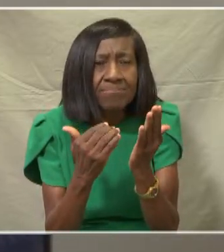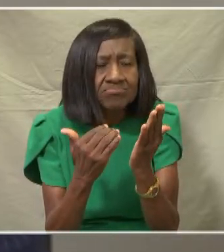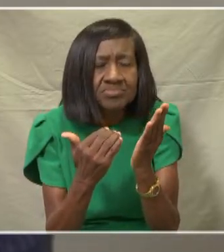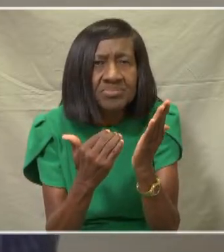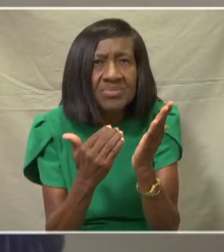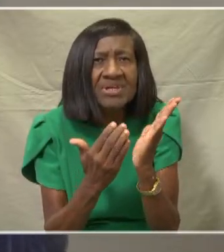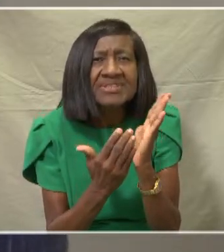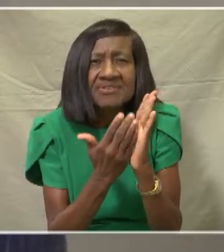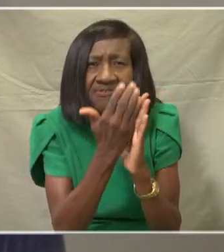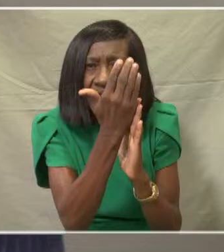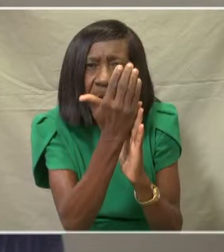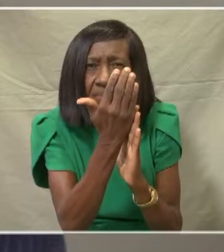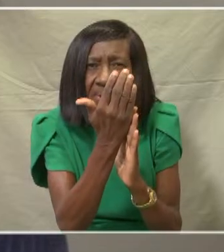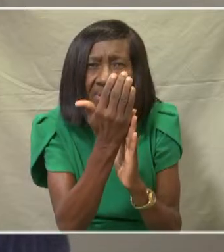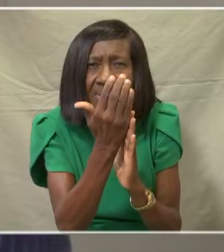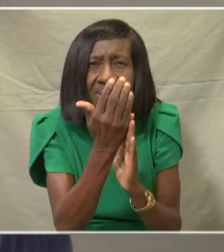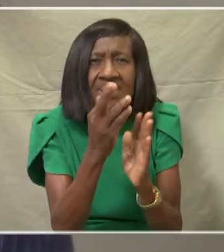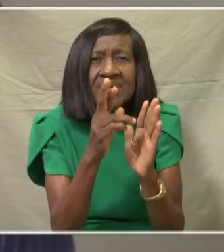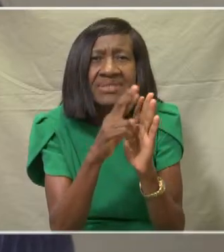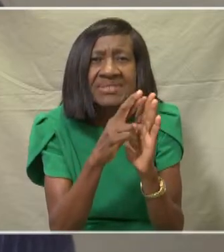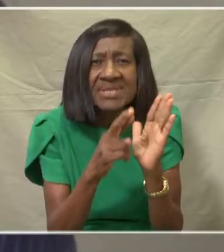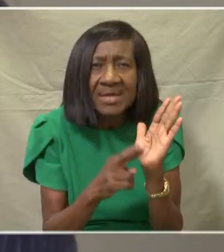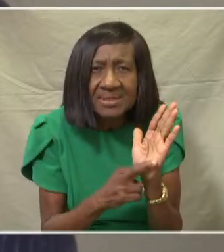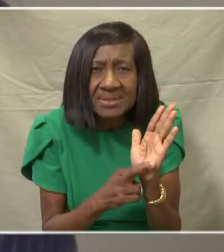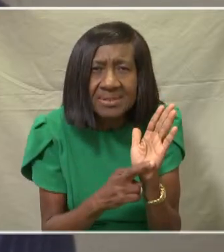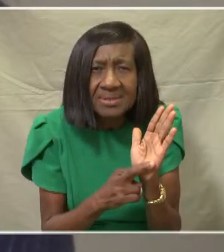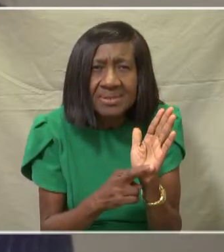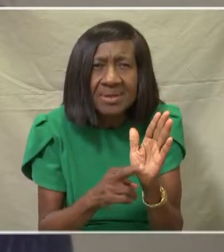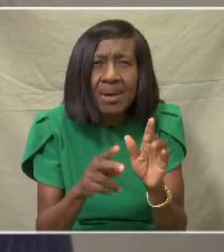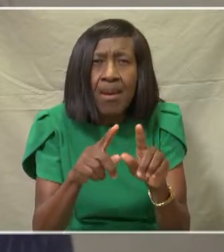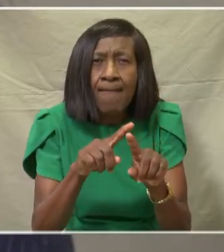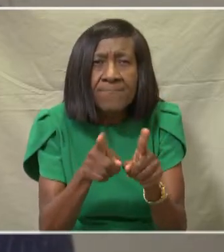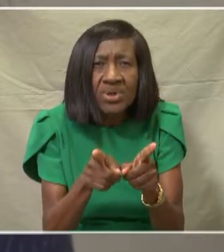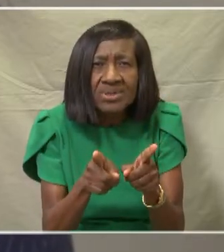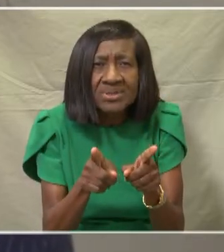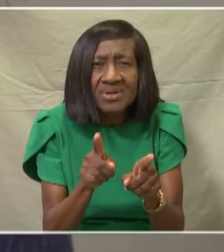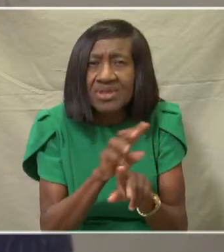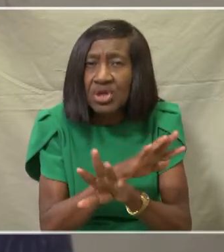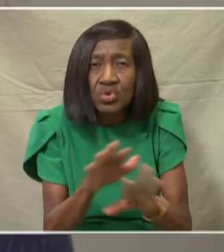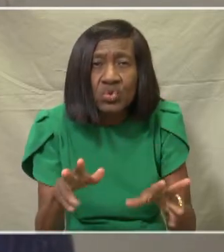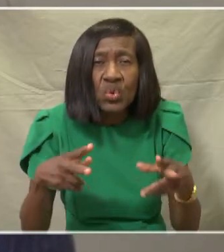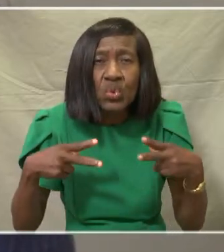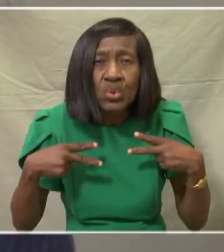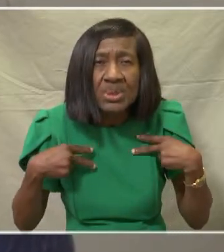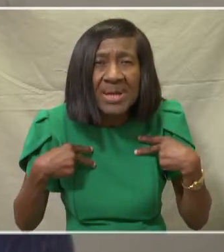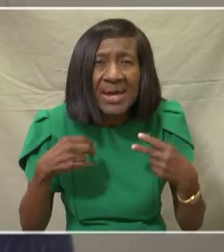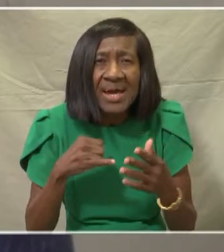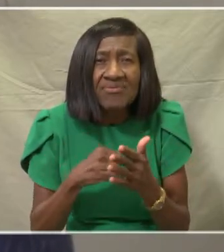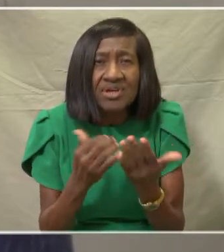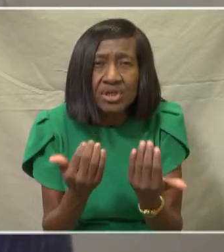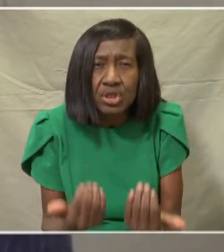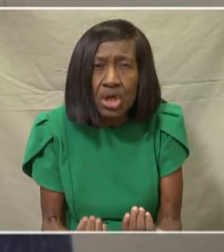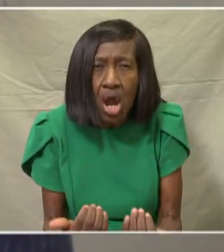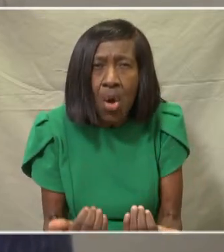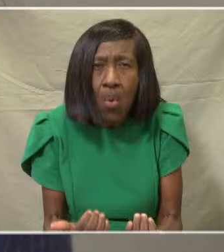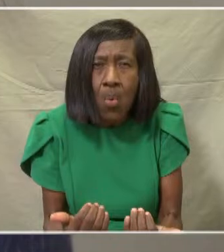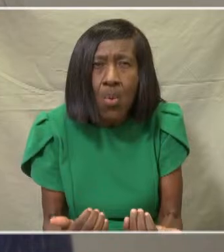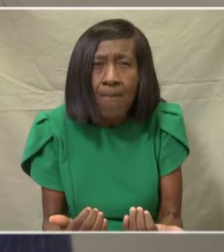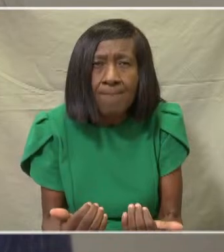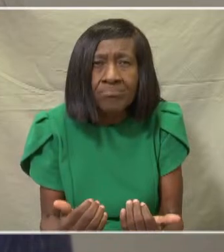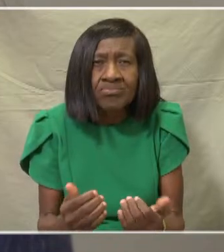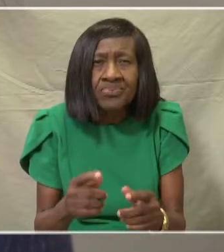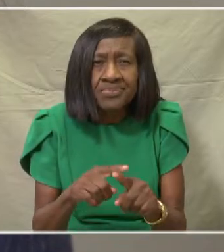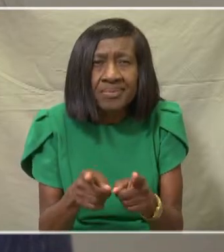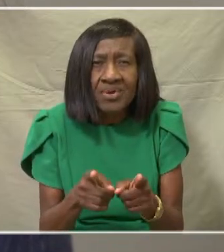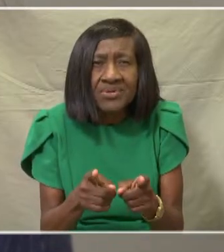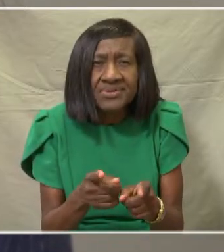is a need for standards in this area, but they don't yet exist. But you could certainly argue that there are